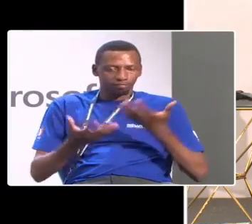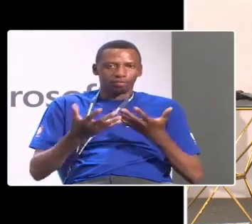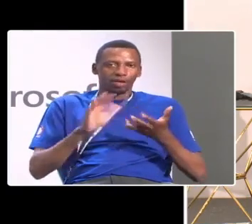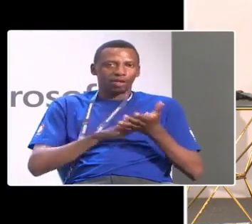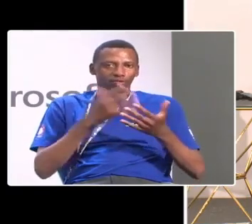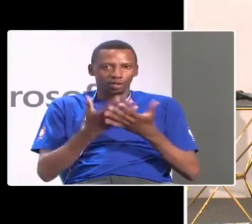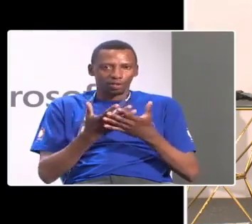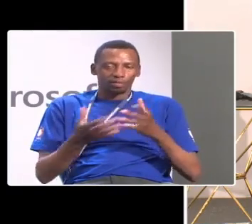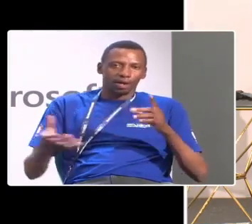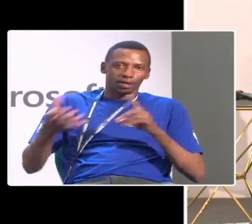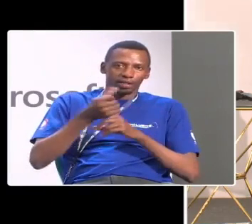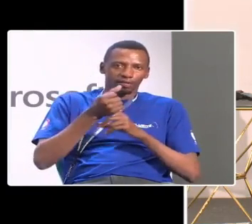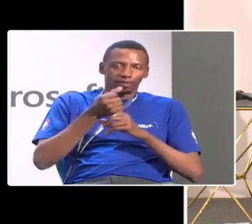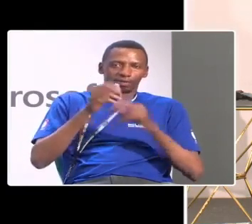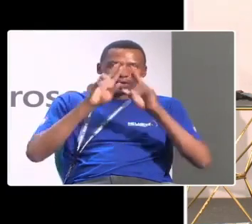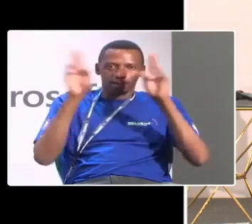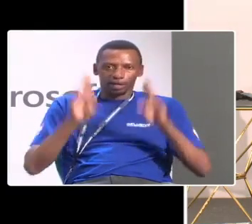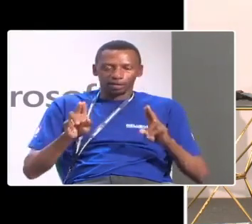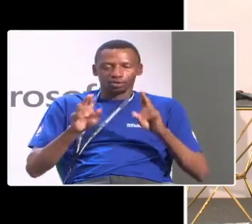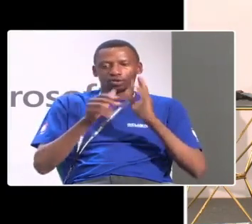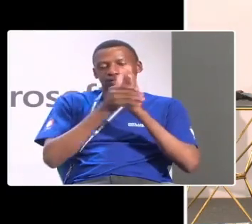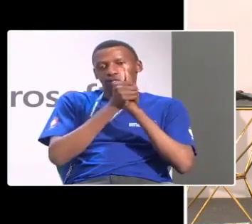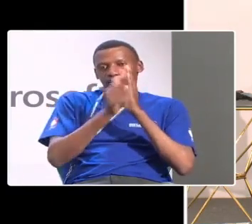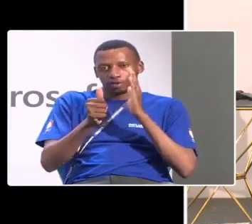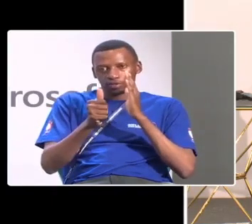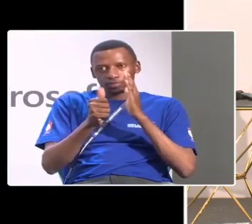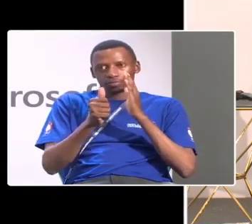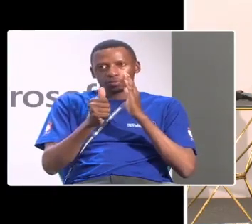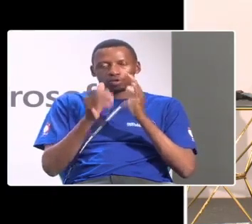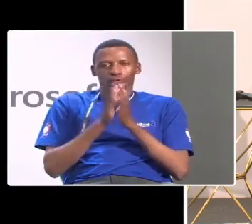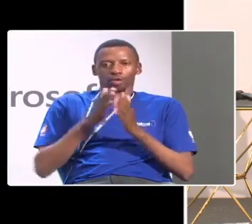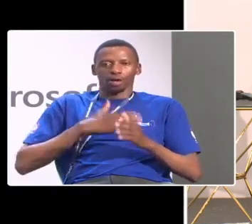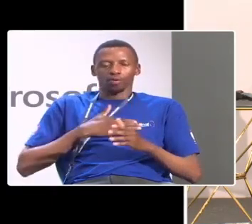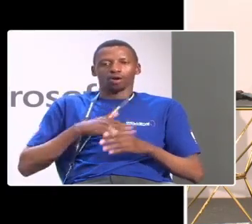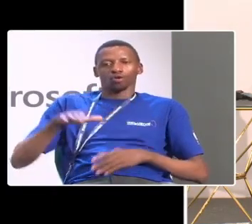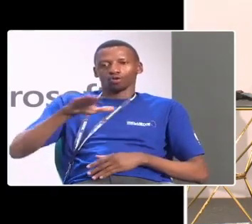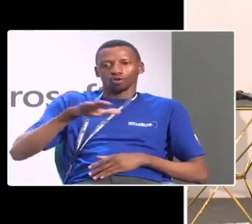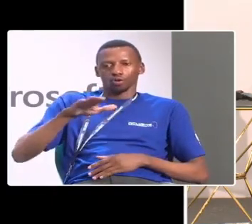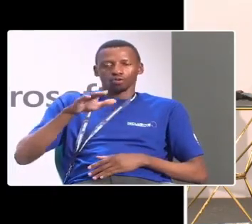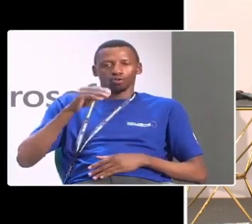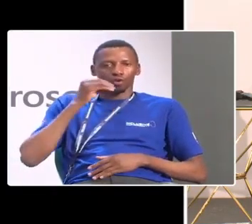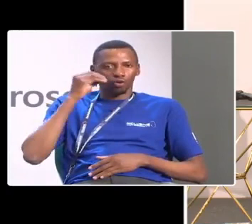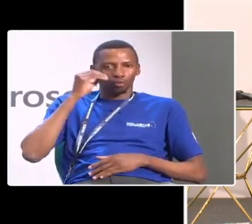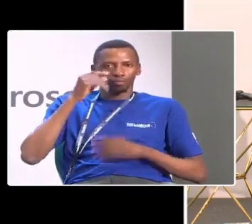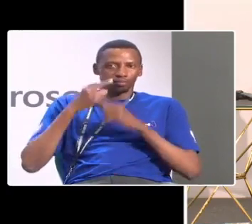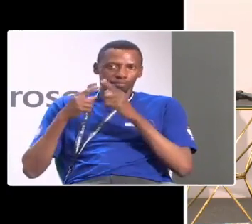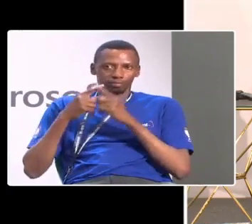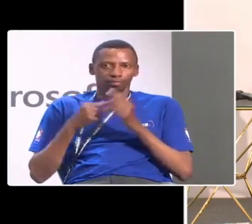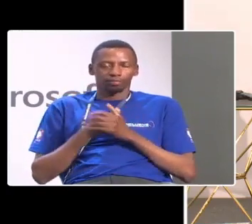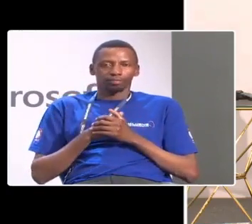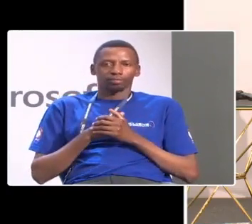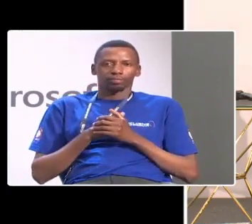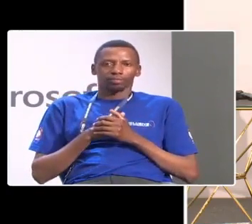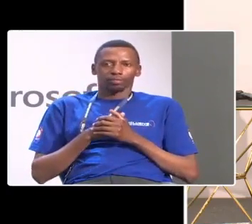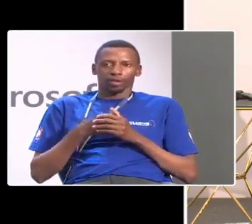with our local and relevant experience. So talking about pumpkins doesn't make them grow, which is why